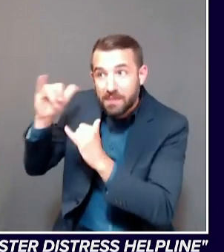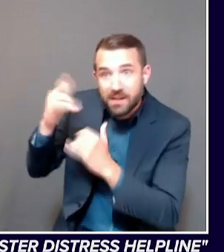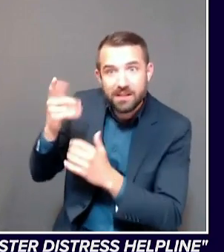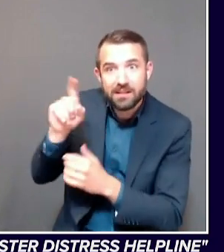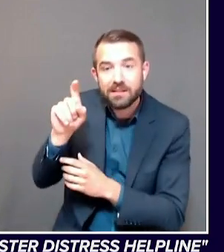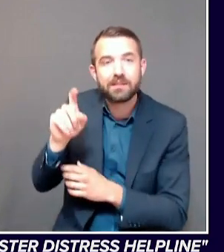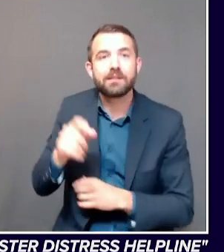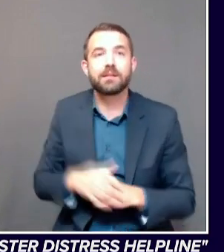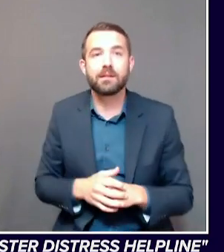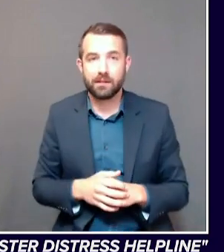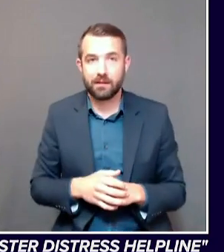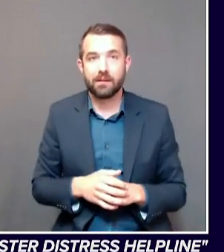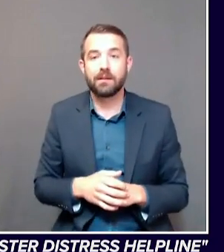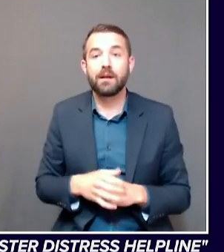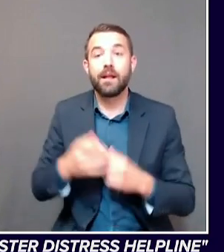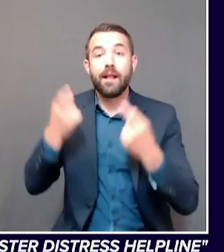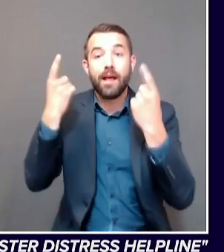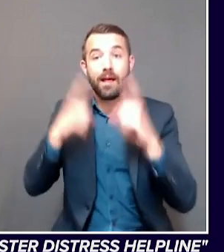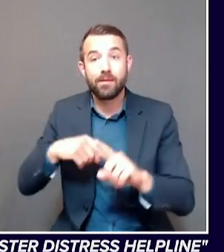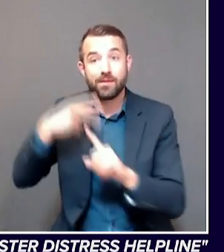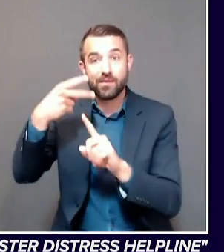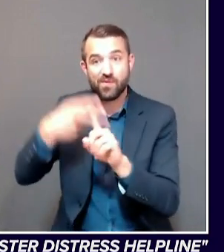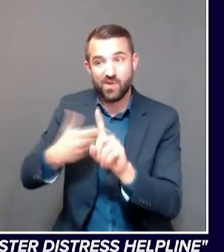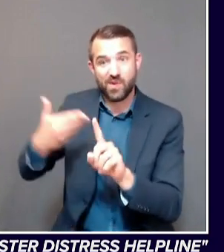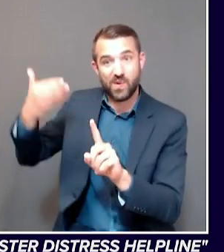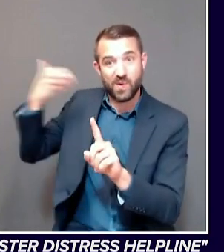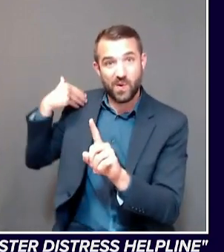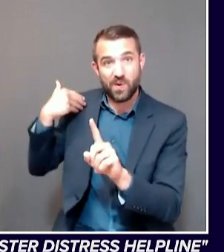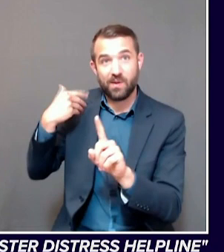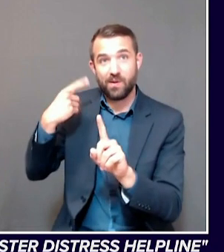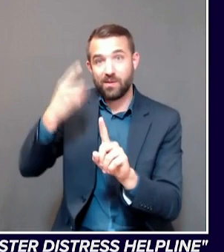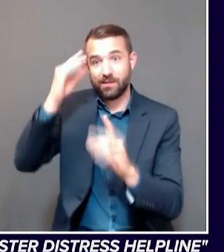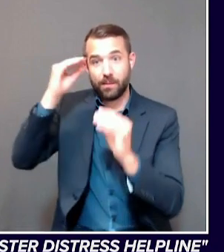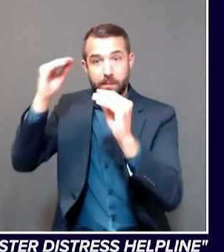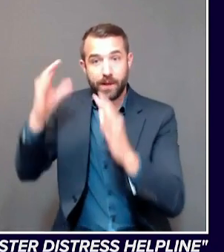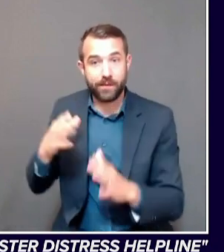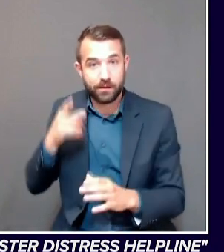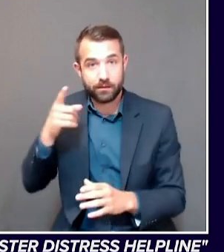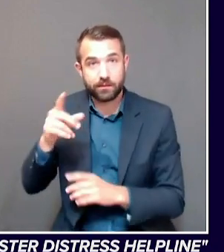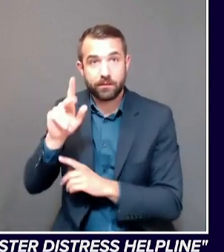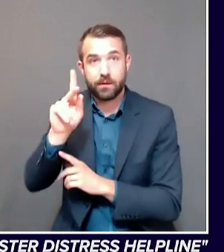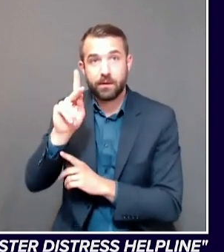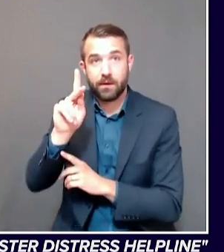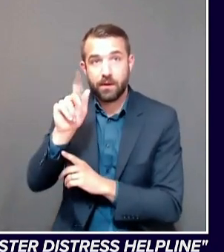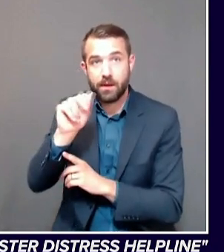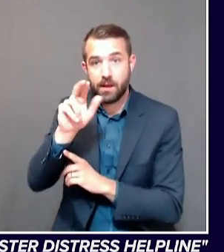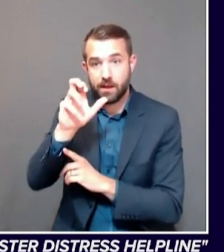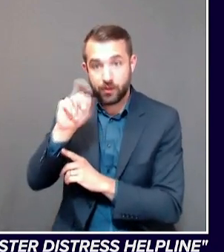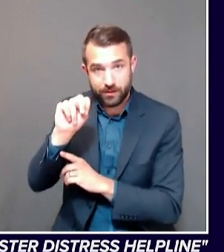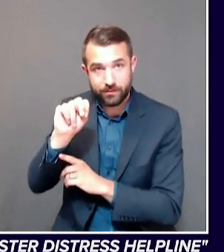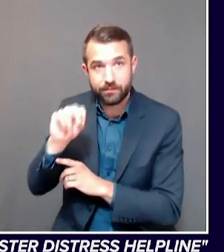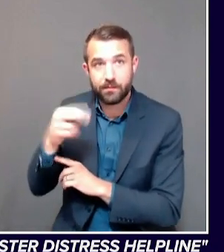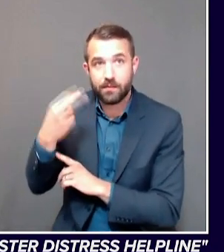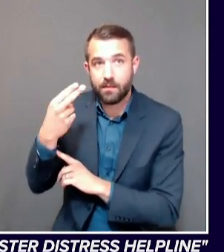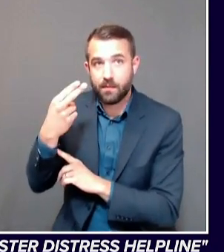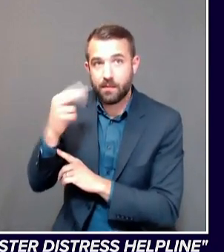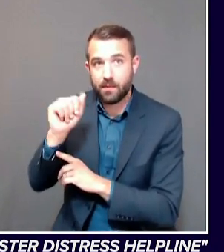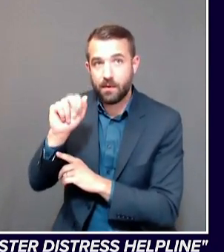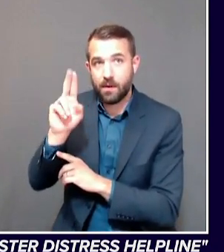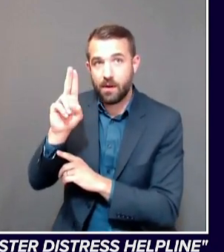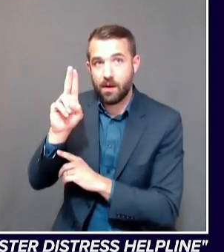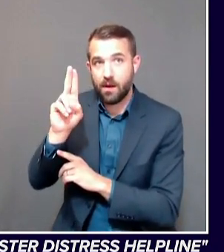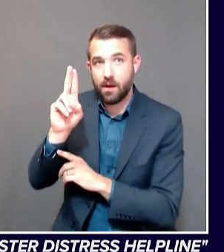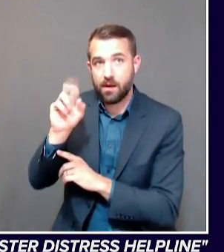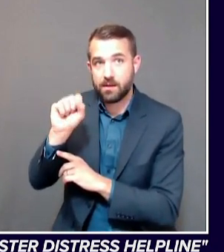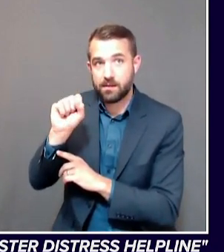ago, we received an outreach from Professor Karen Housknecht at the University of New England School